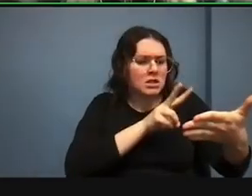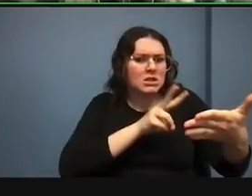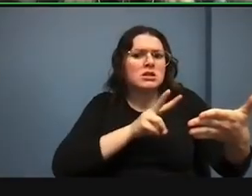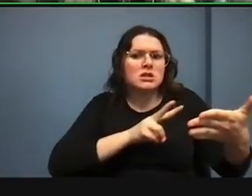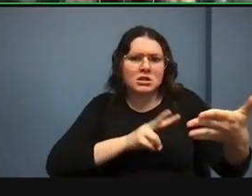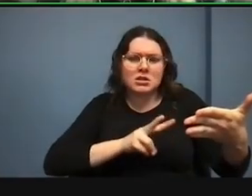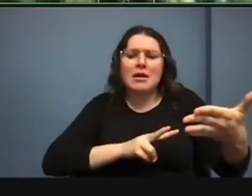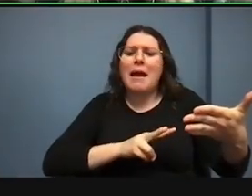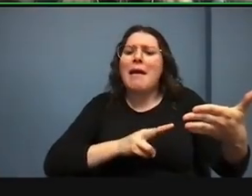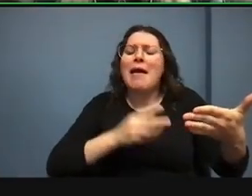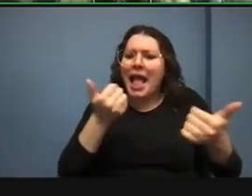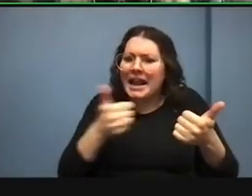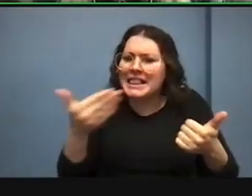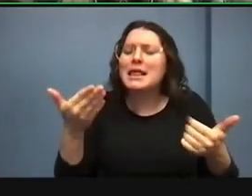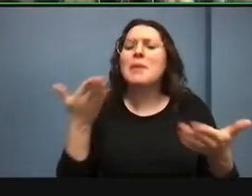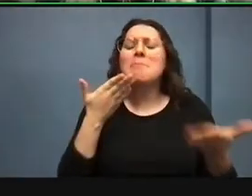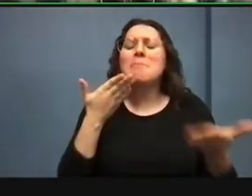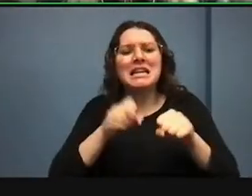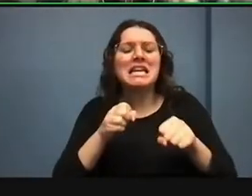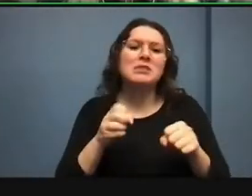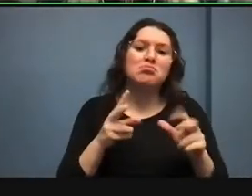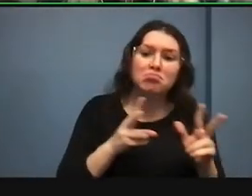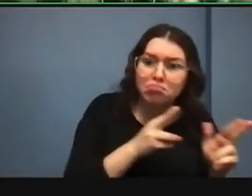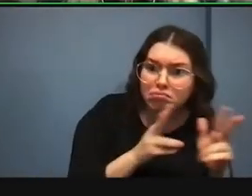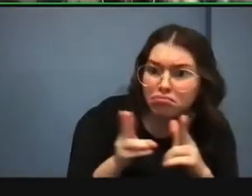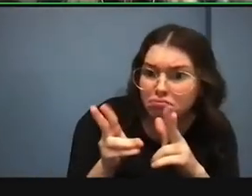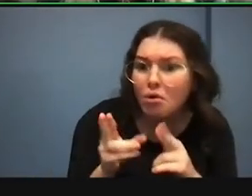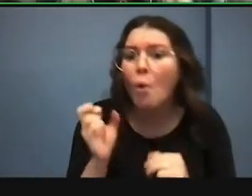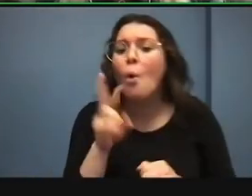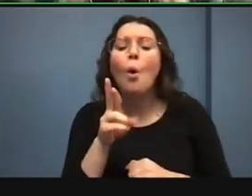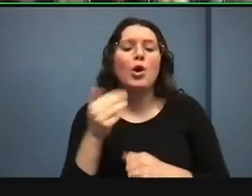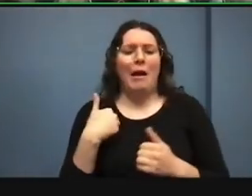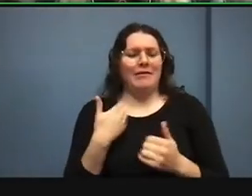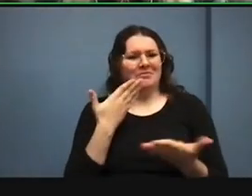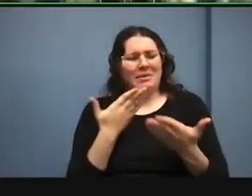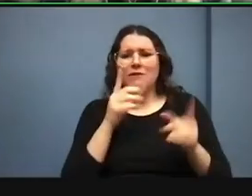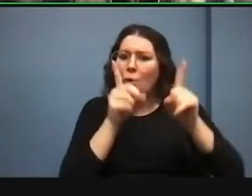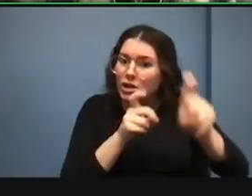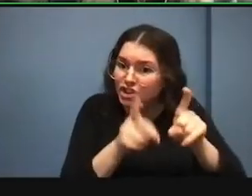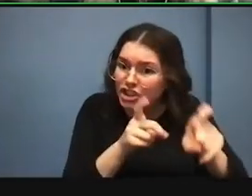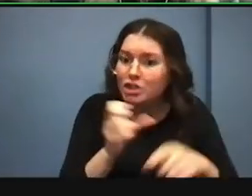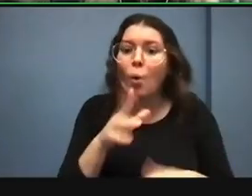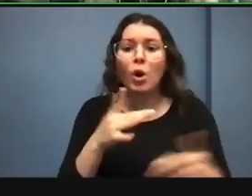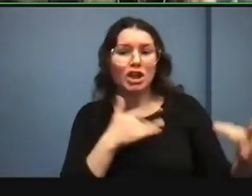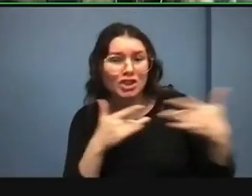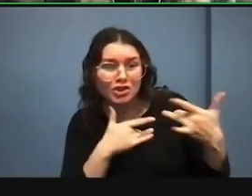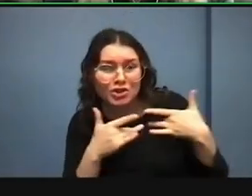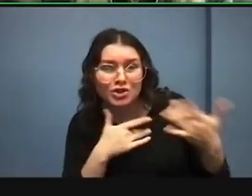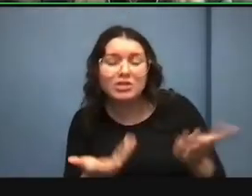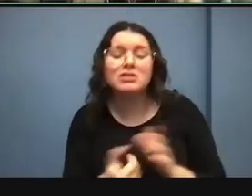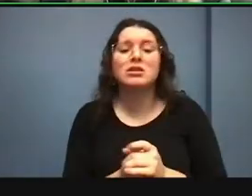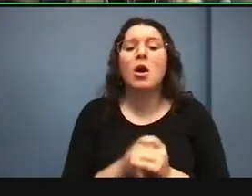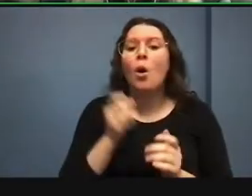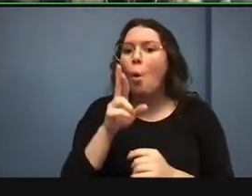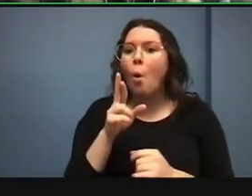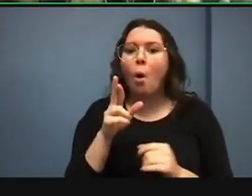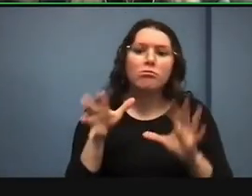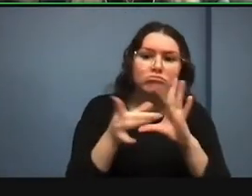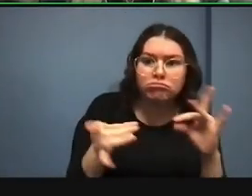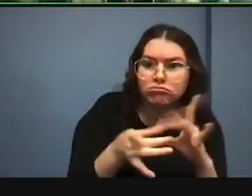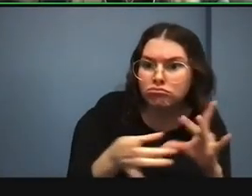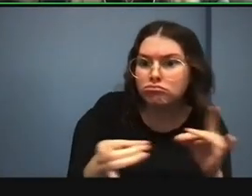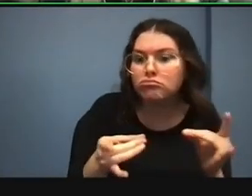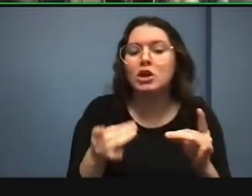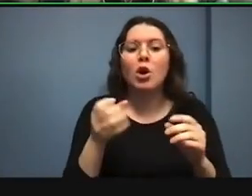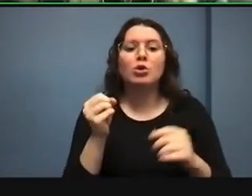that might need editing or that you might have questions about or concerns about or comments about,